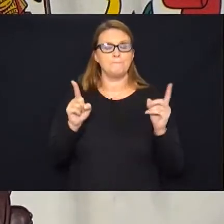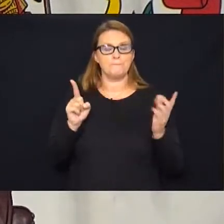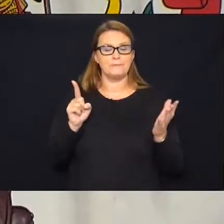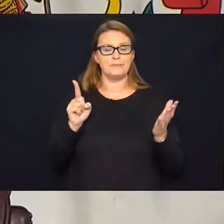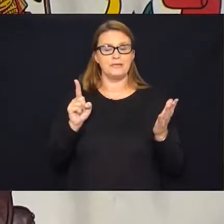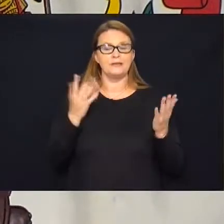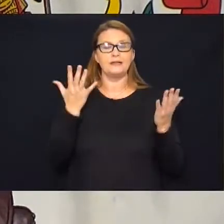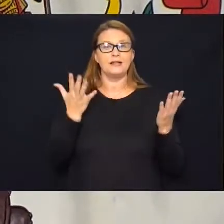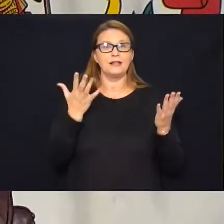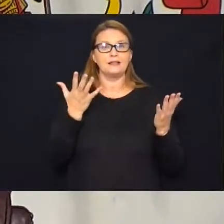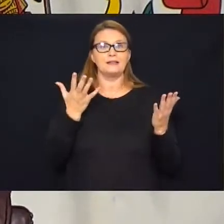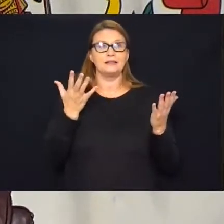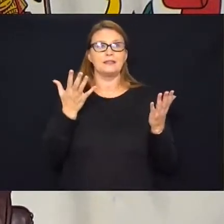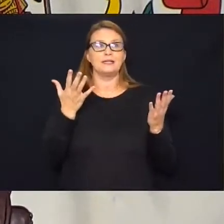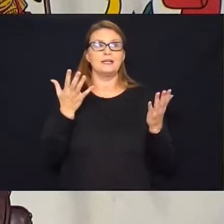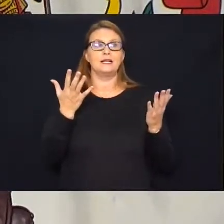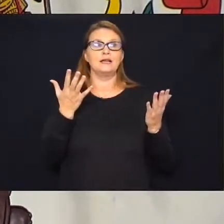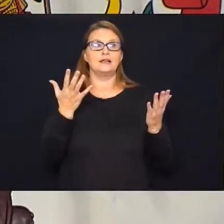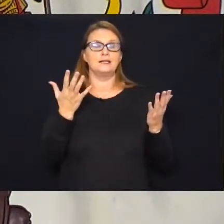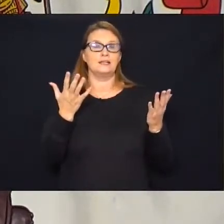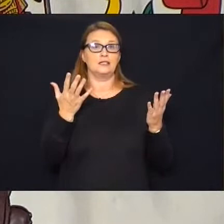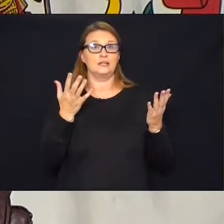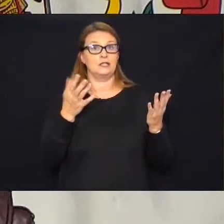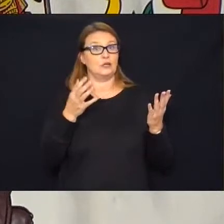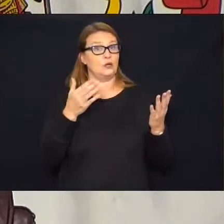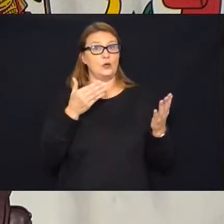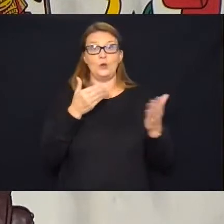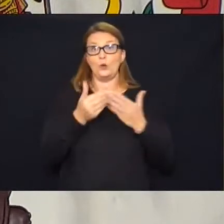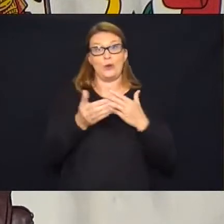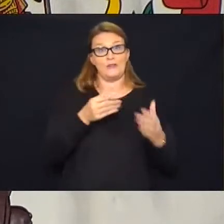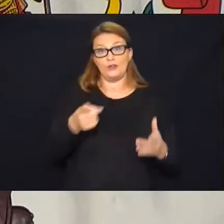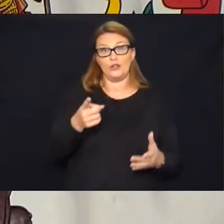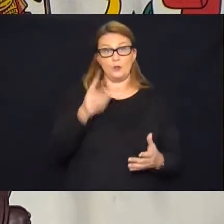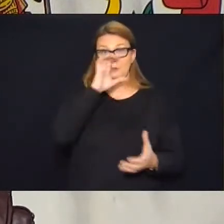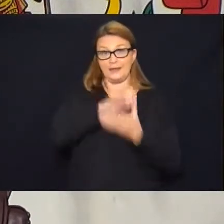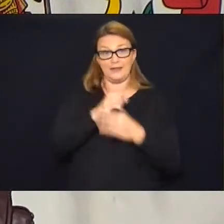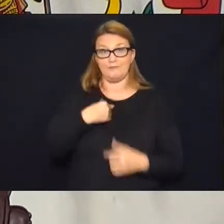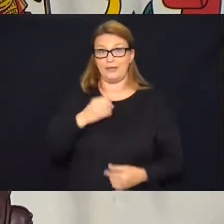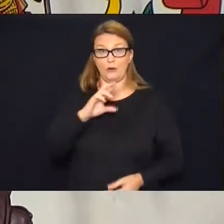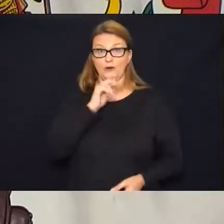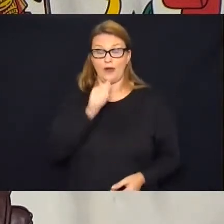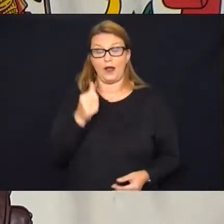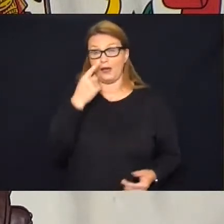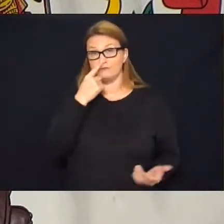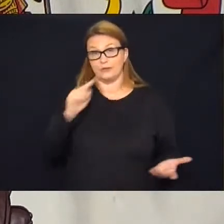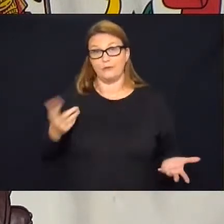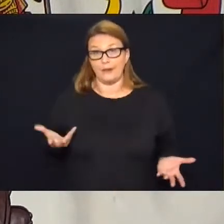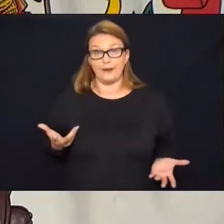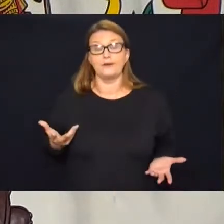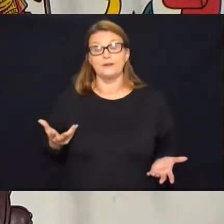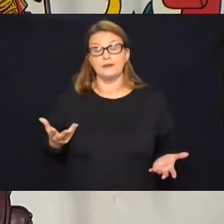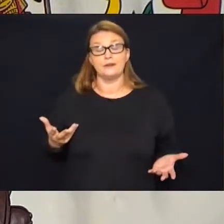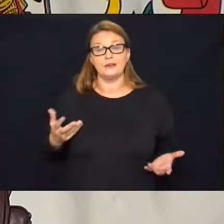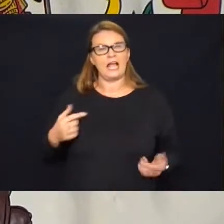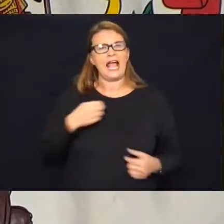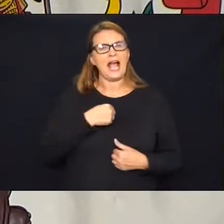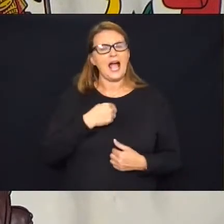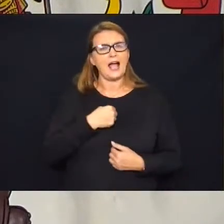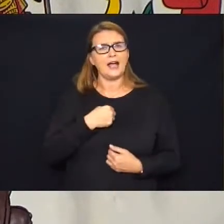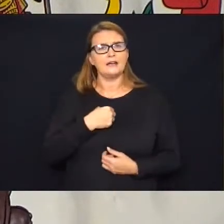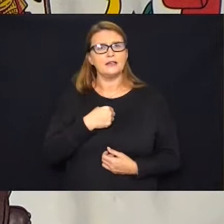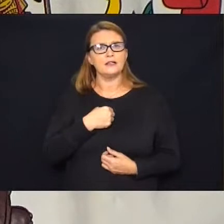let me just say this. And Aaron, whether you buy it or not buy it, it really doesn't matter to me. You know, I